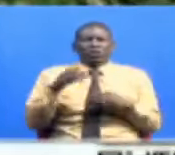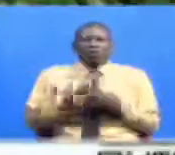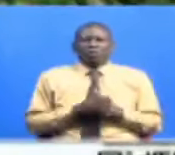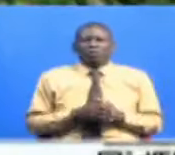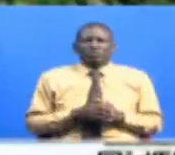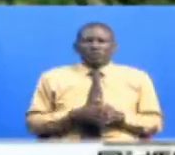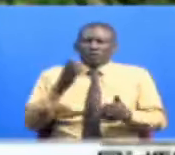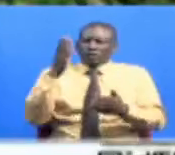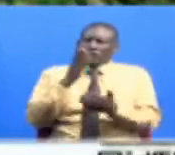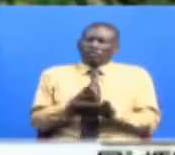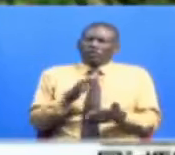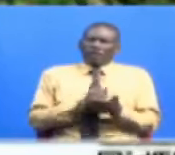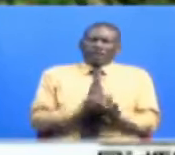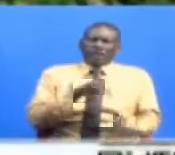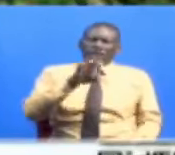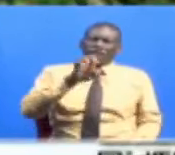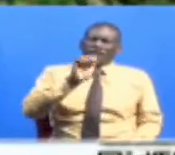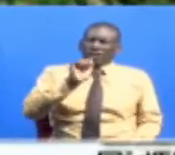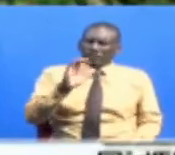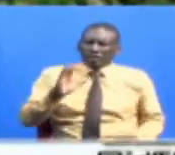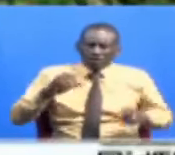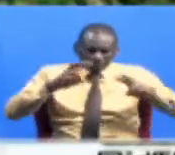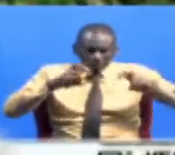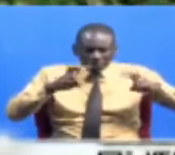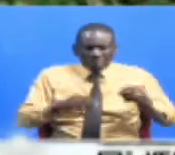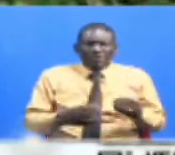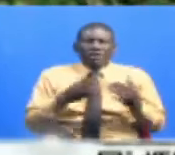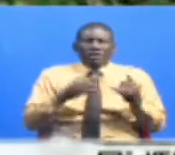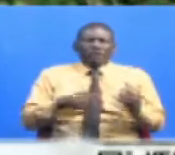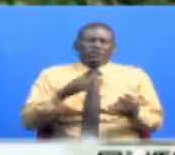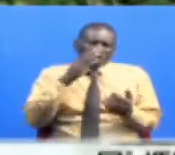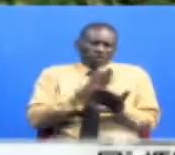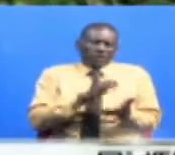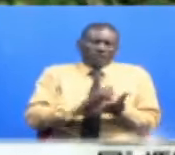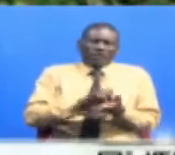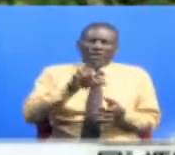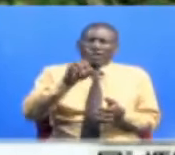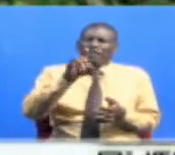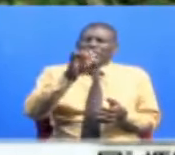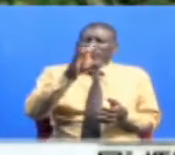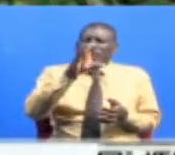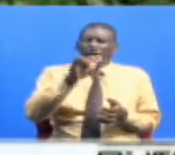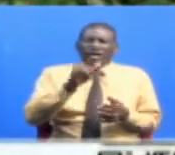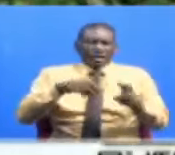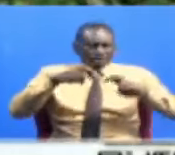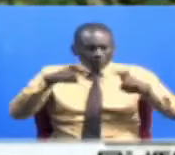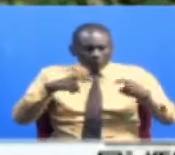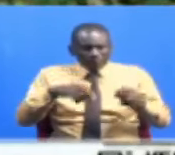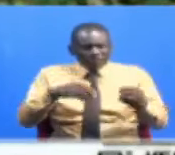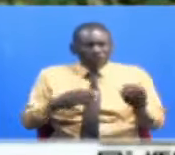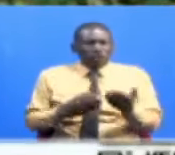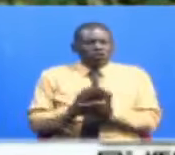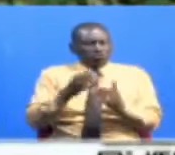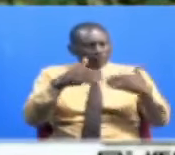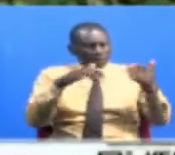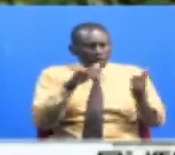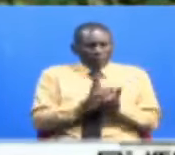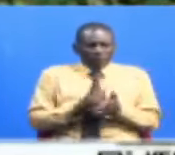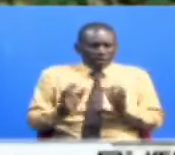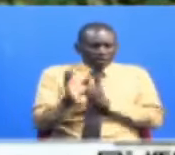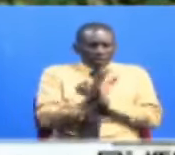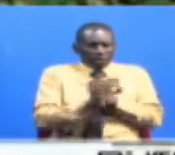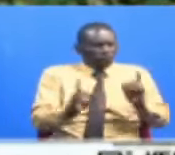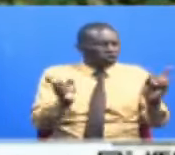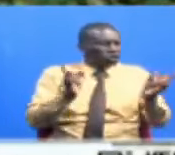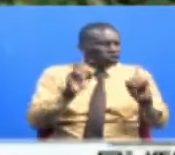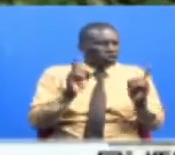The fact that the EACC is investigating, the fact that the DCI is investigating, is a sure sign that our country is